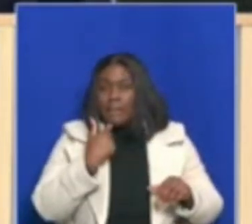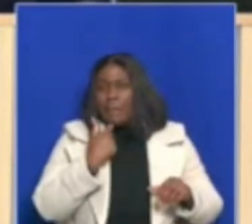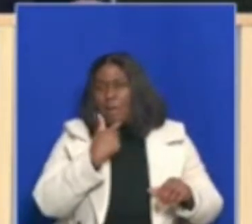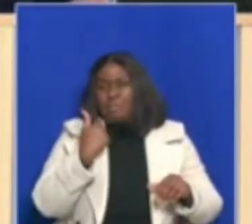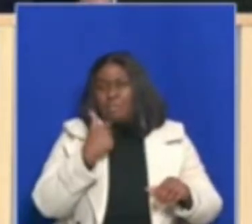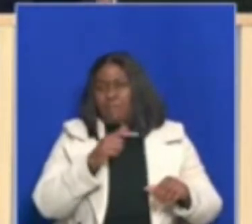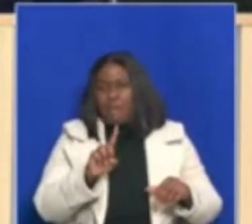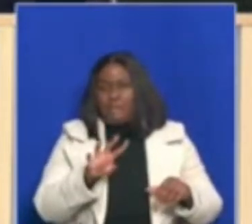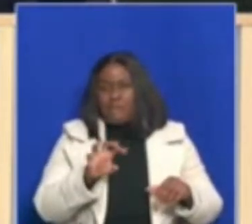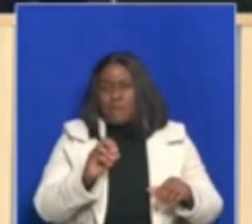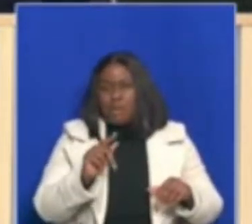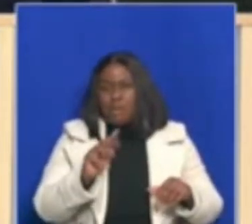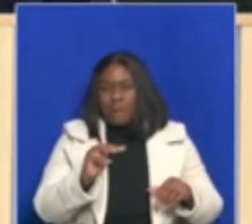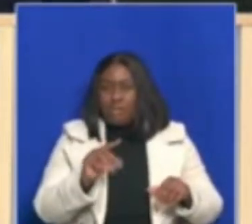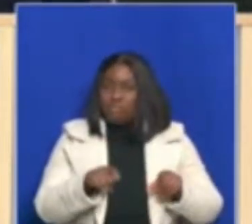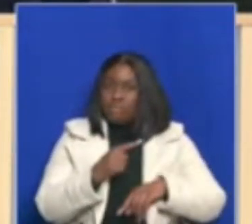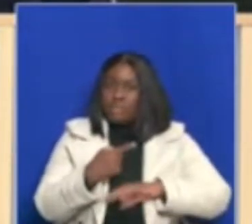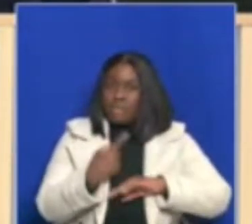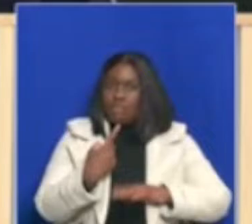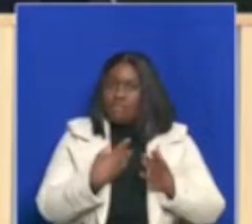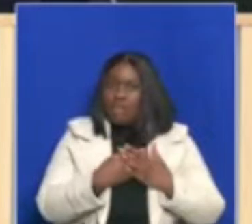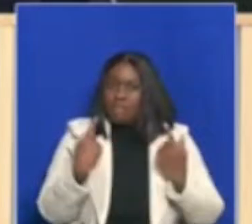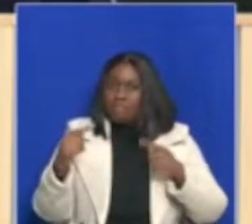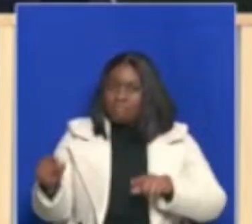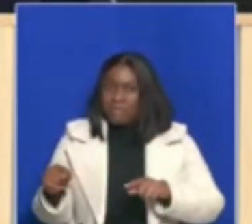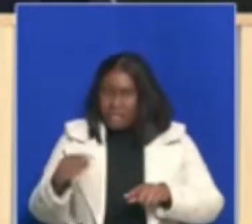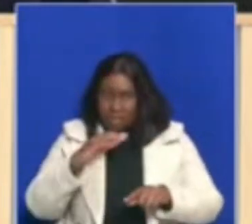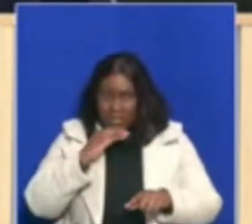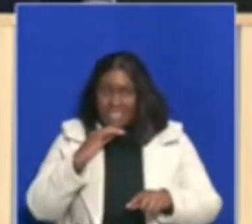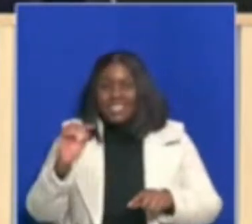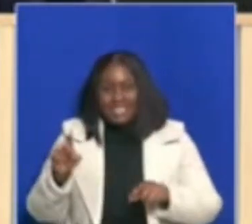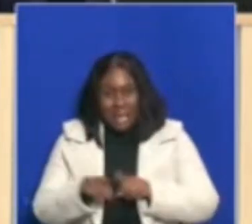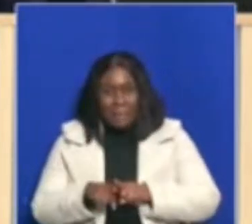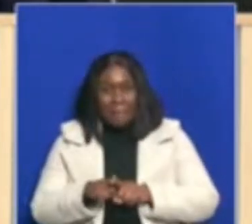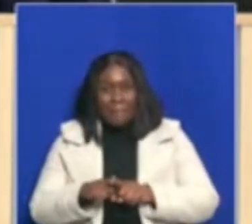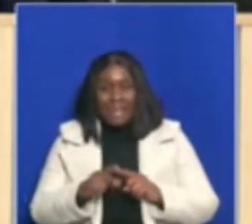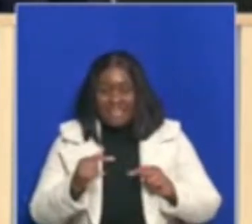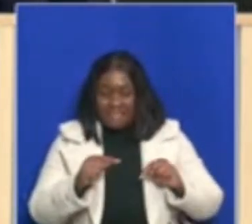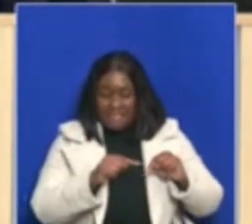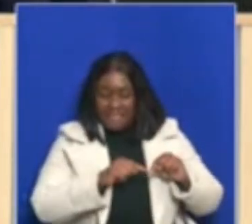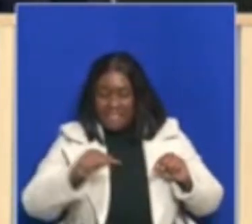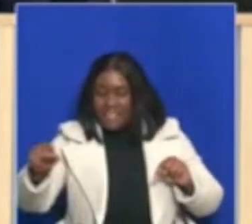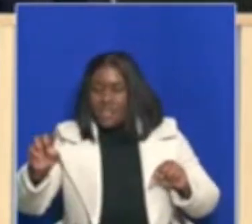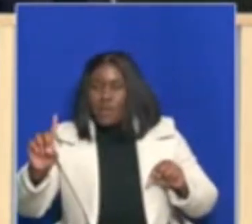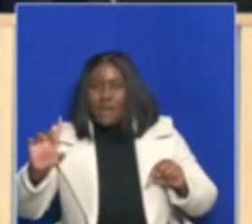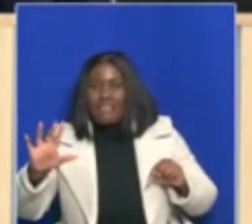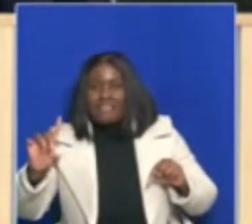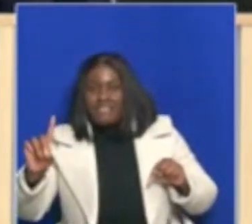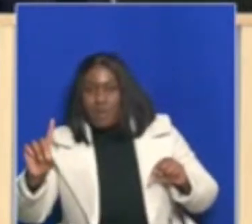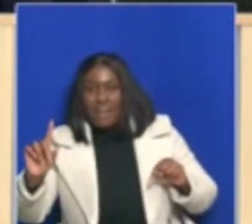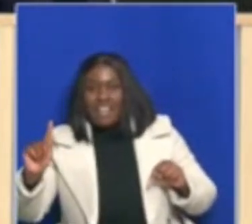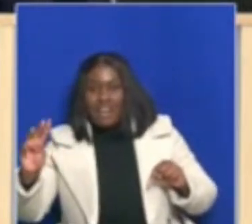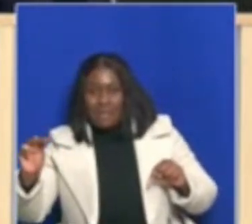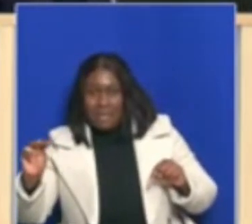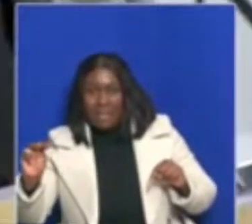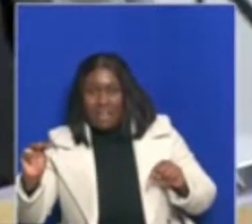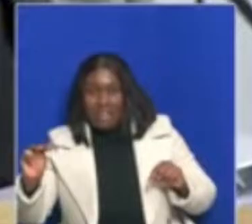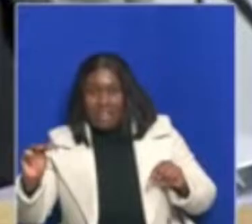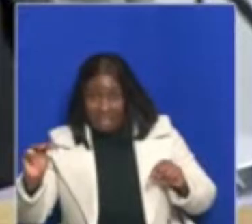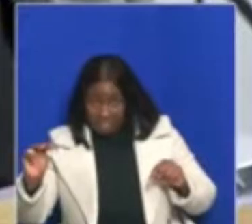not the case with a scene that's 151 kilometers from your office? If you see what I